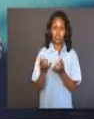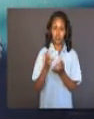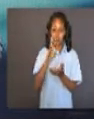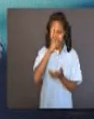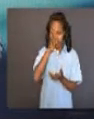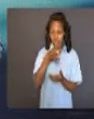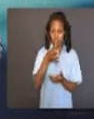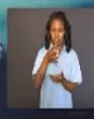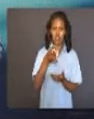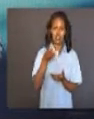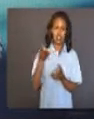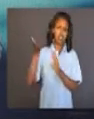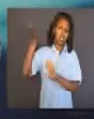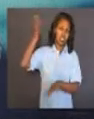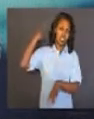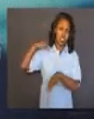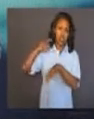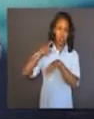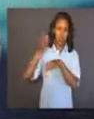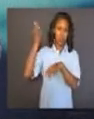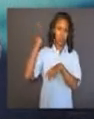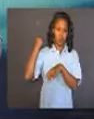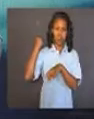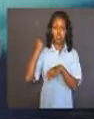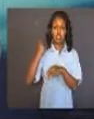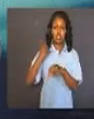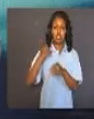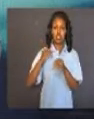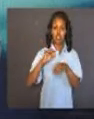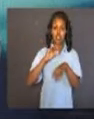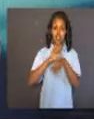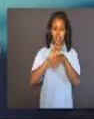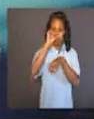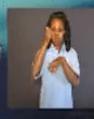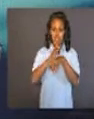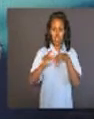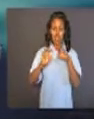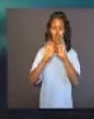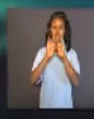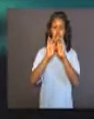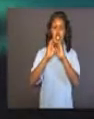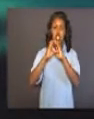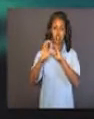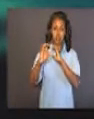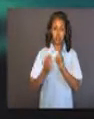created years ago relied on vacuum tubes.